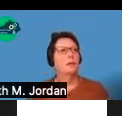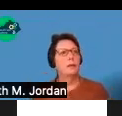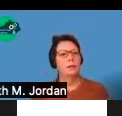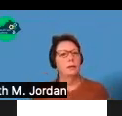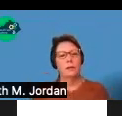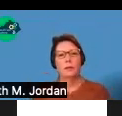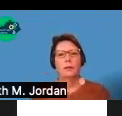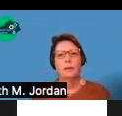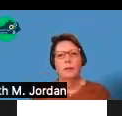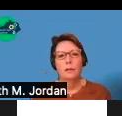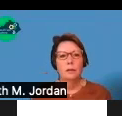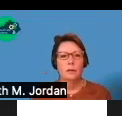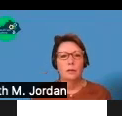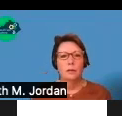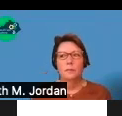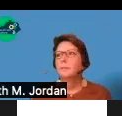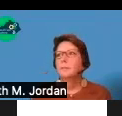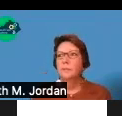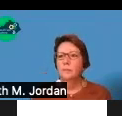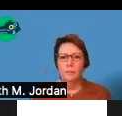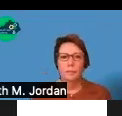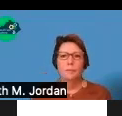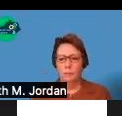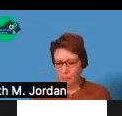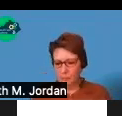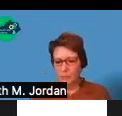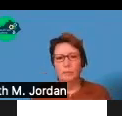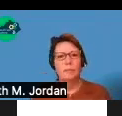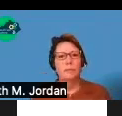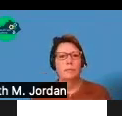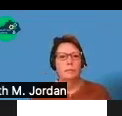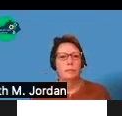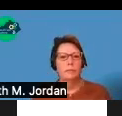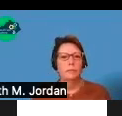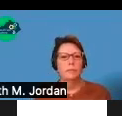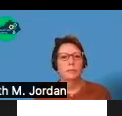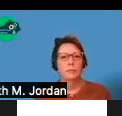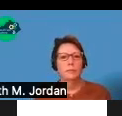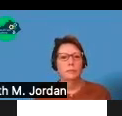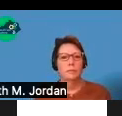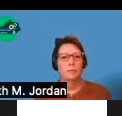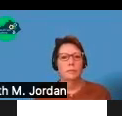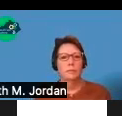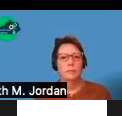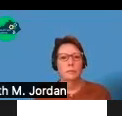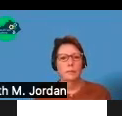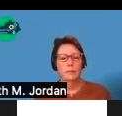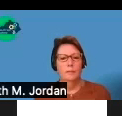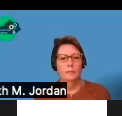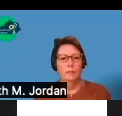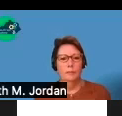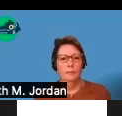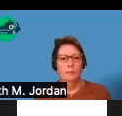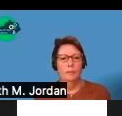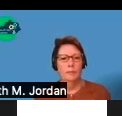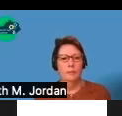on the slide, if that's okay. So we have 2 initiatives for SMI. We have an SMI 1115 waiver and a